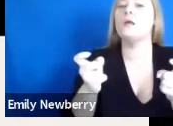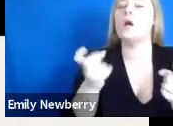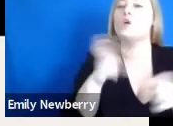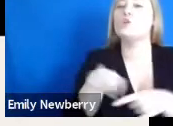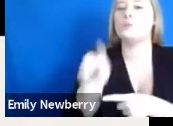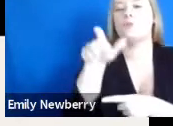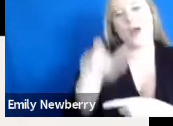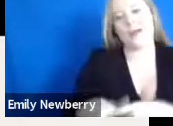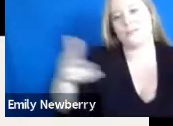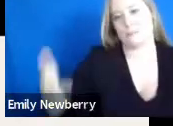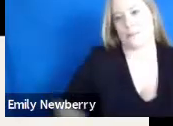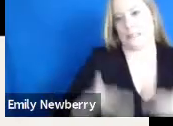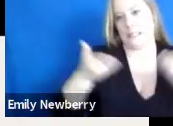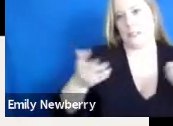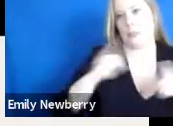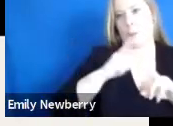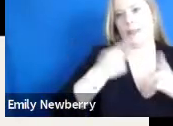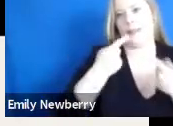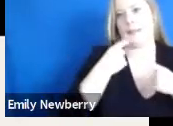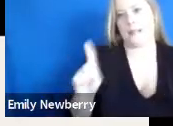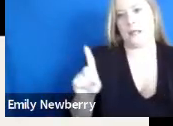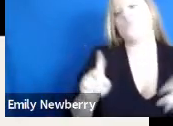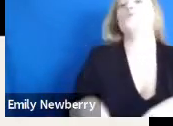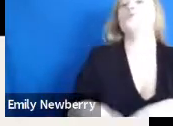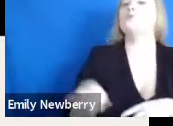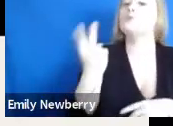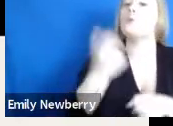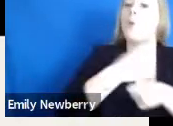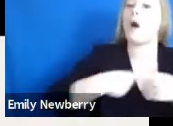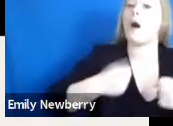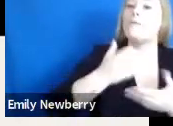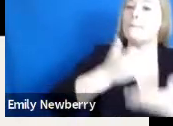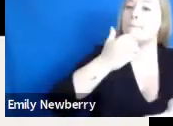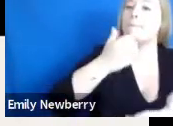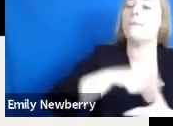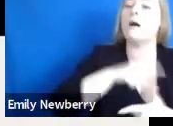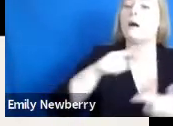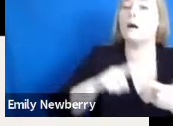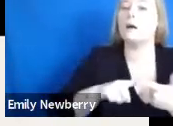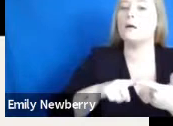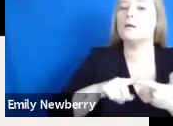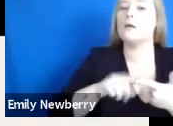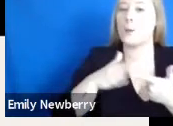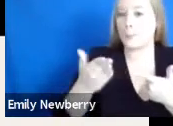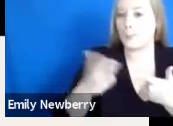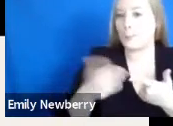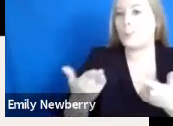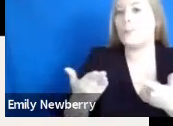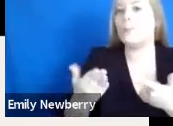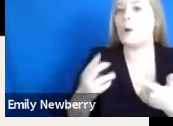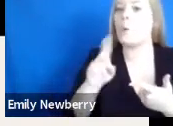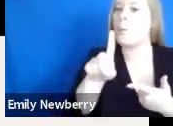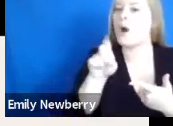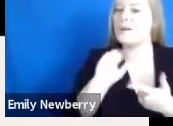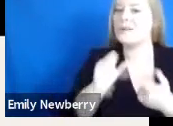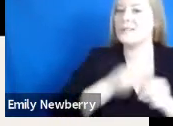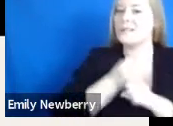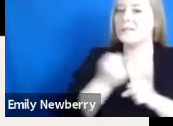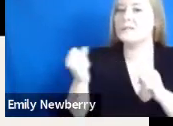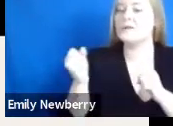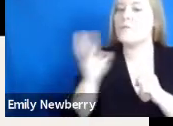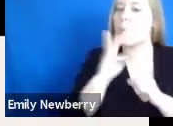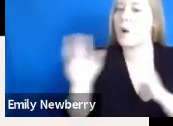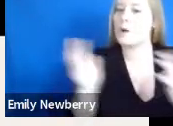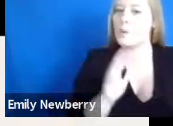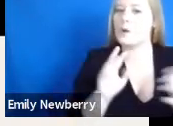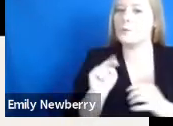There's 2 WRI coffee mugs, another copy of Kathy's book, 100 Years of Water Wars in New